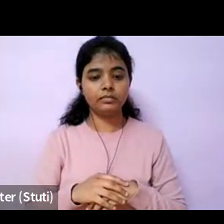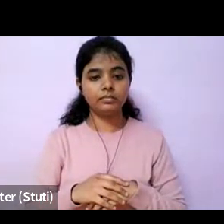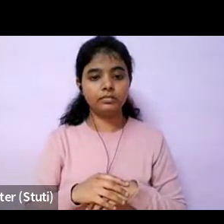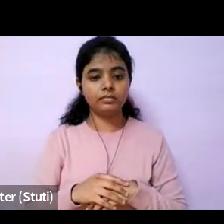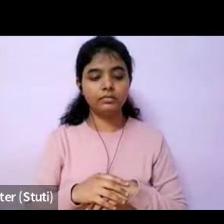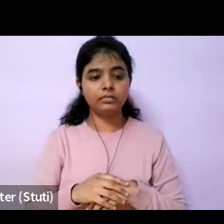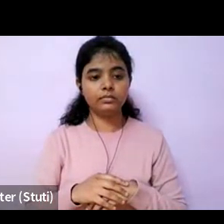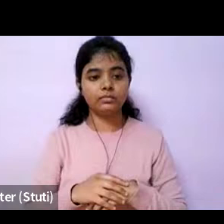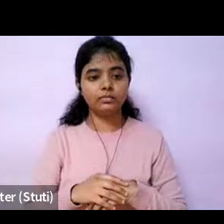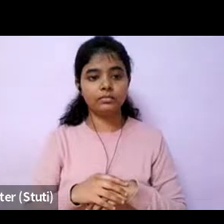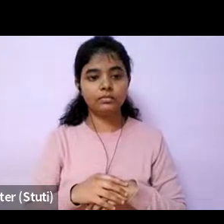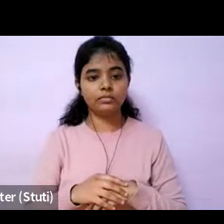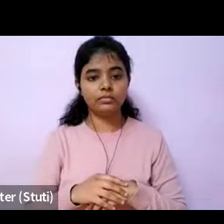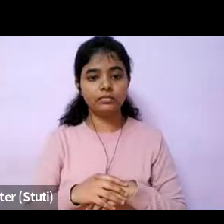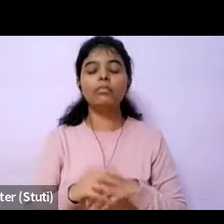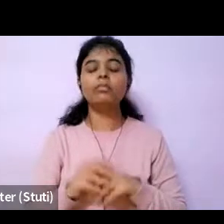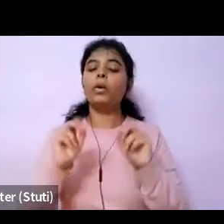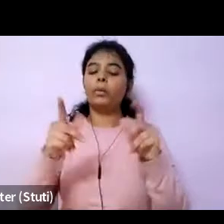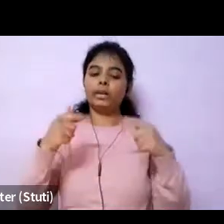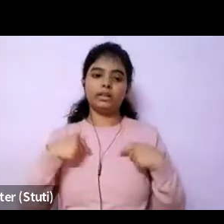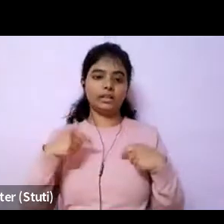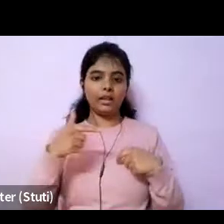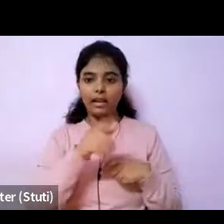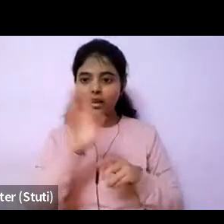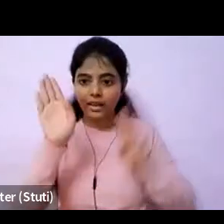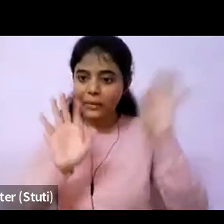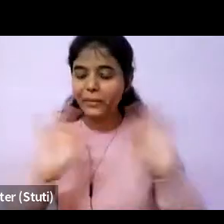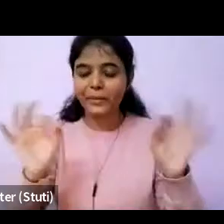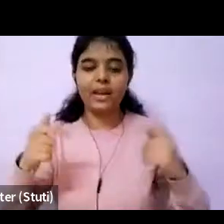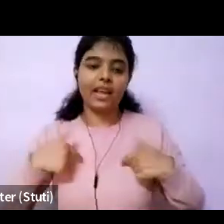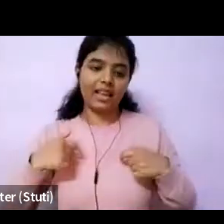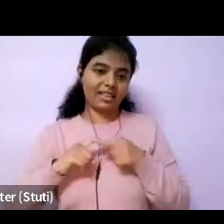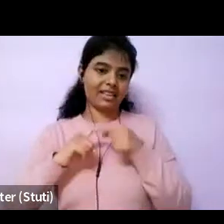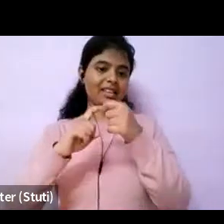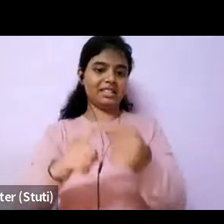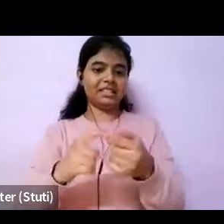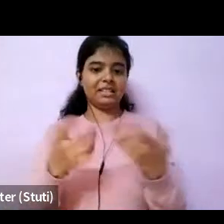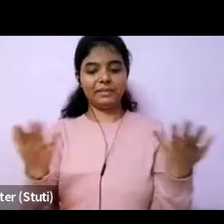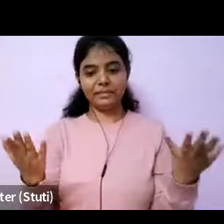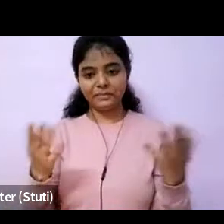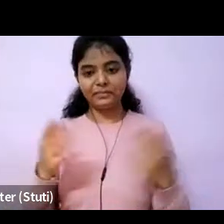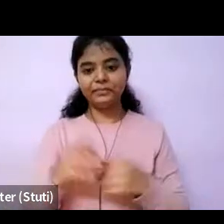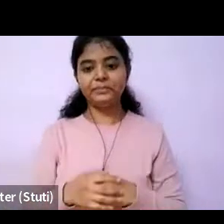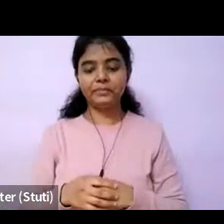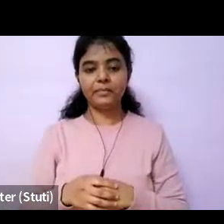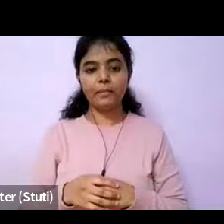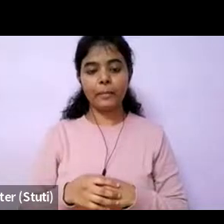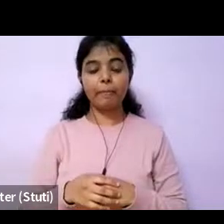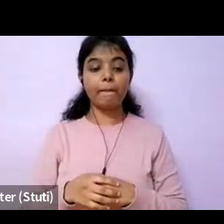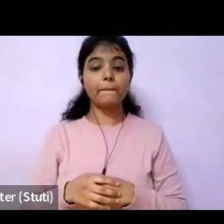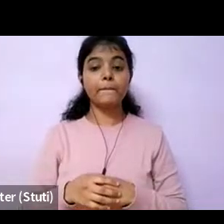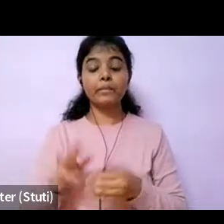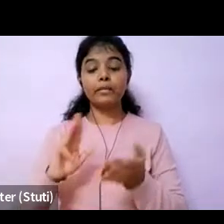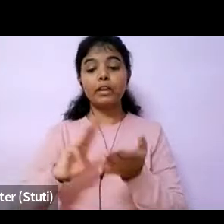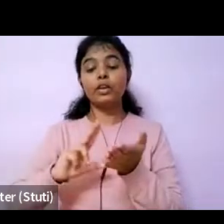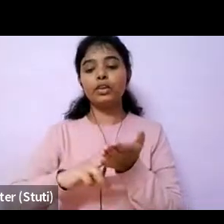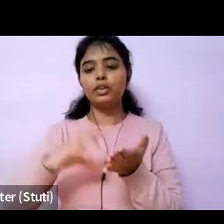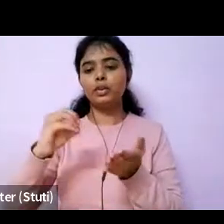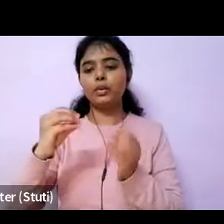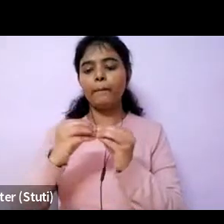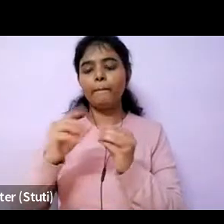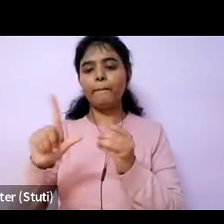Right, so I will take that opportunity quickly before others warm up to ask a question. Noble, I wanted to ask